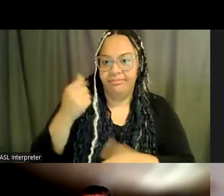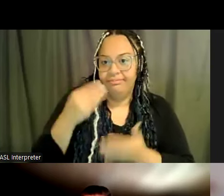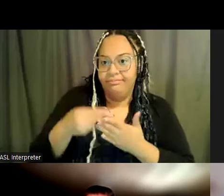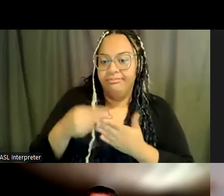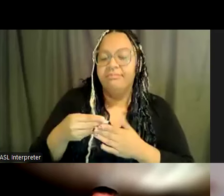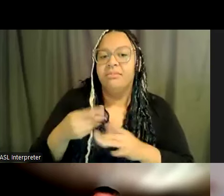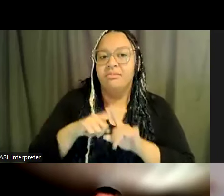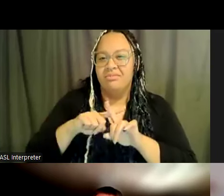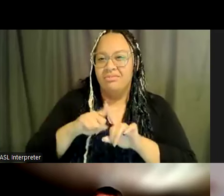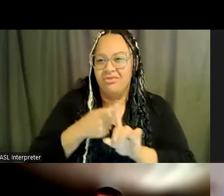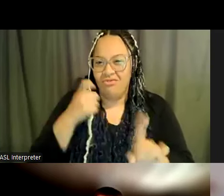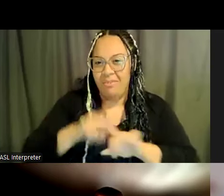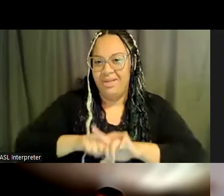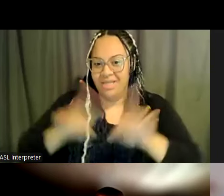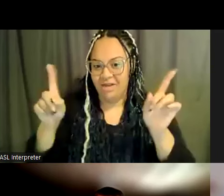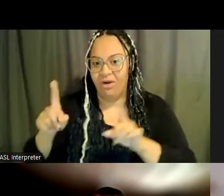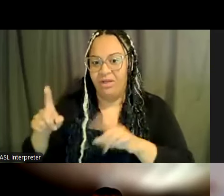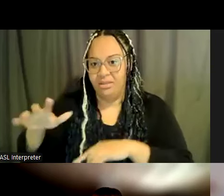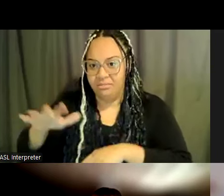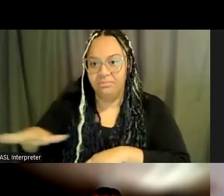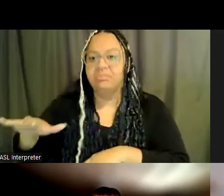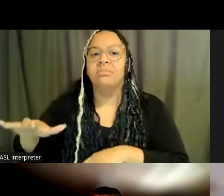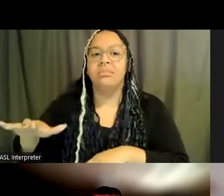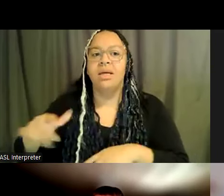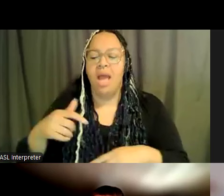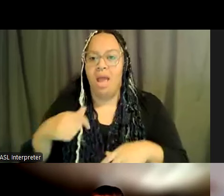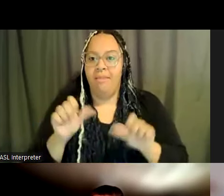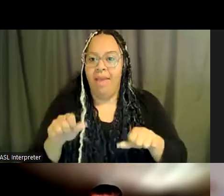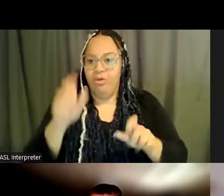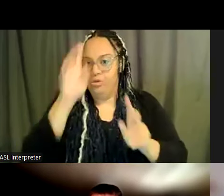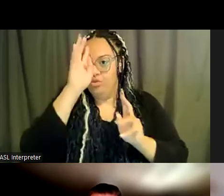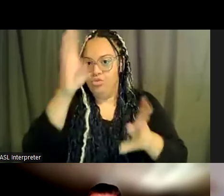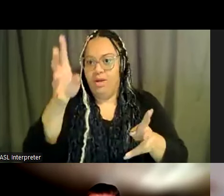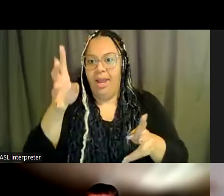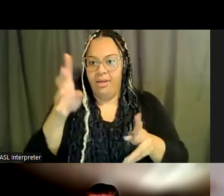opportunity to create a mean safety website that we'll be referencing throughout the day today.